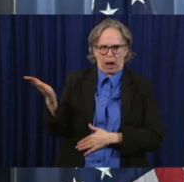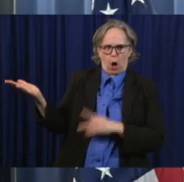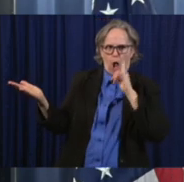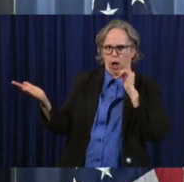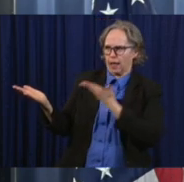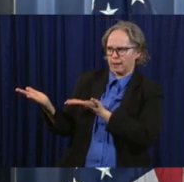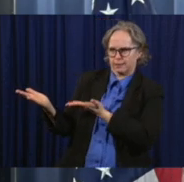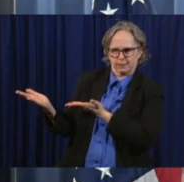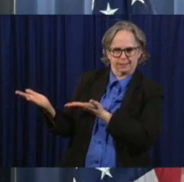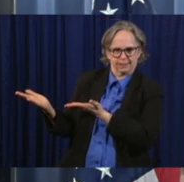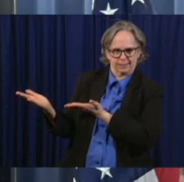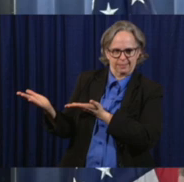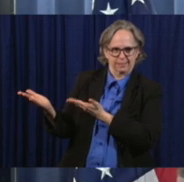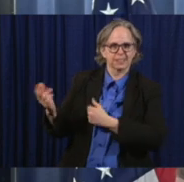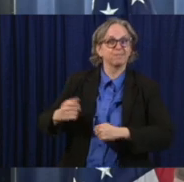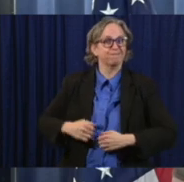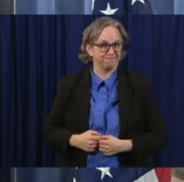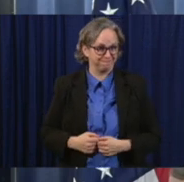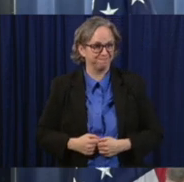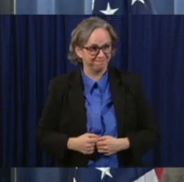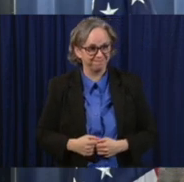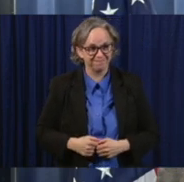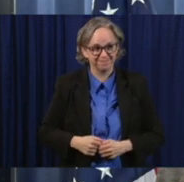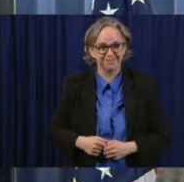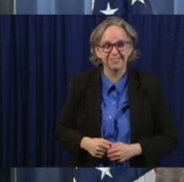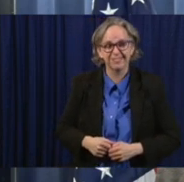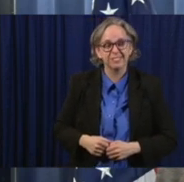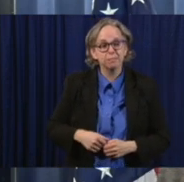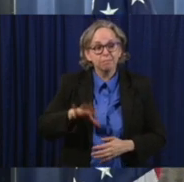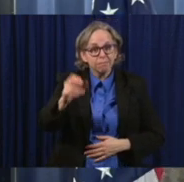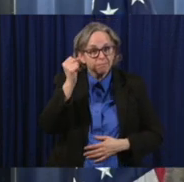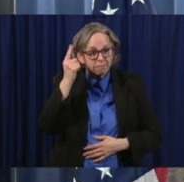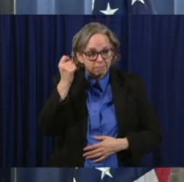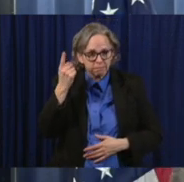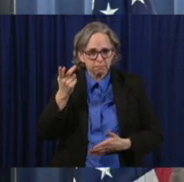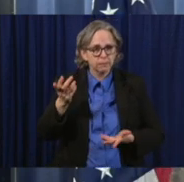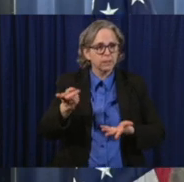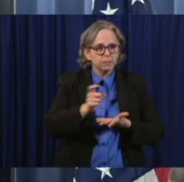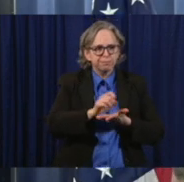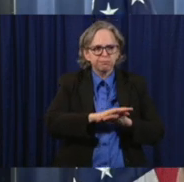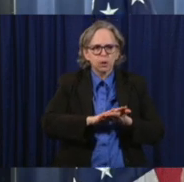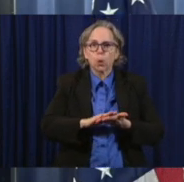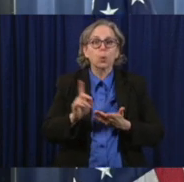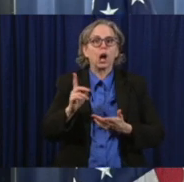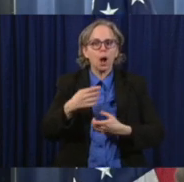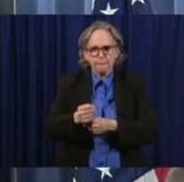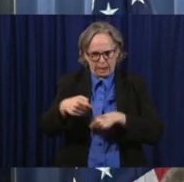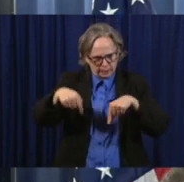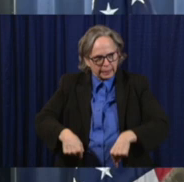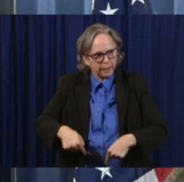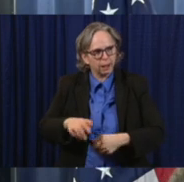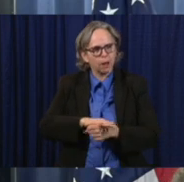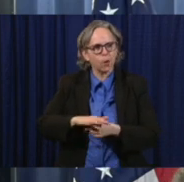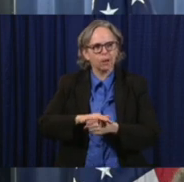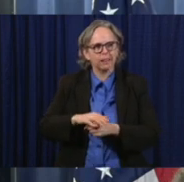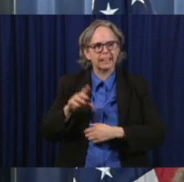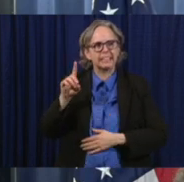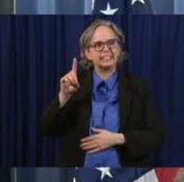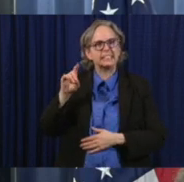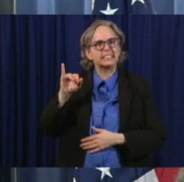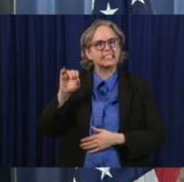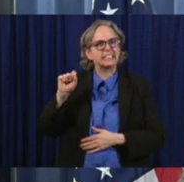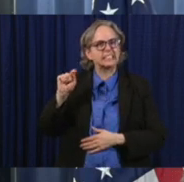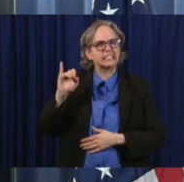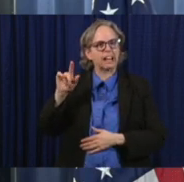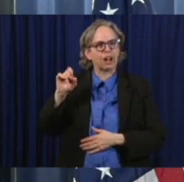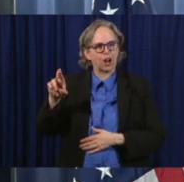They're restocking it with hand sanitizer made locally at the Western Reserve Distillers in Lakewood.